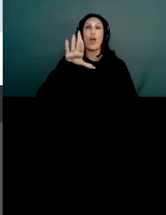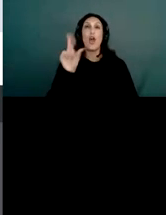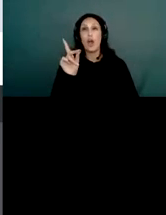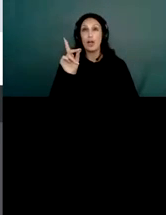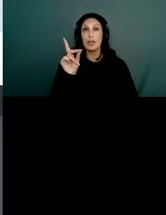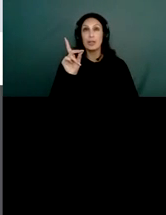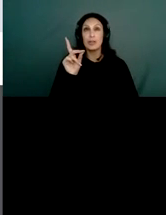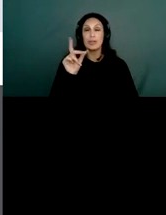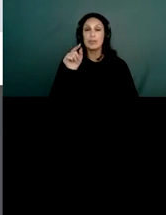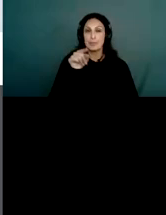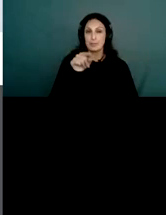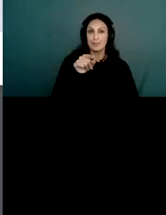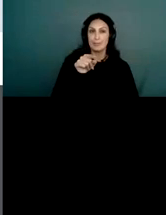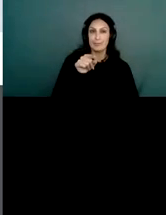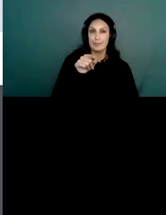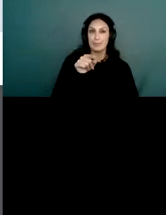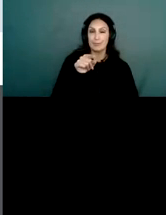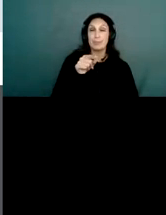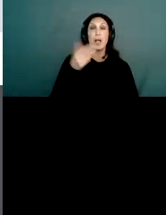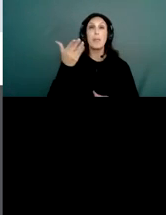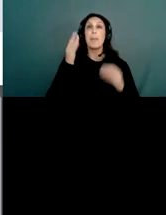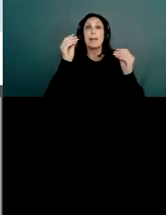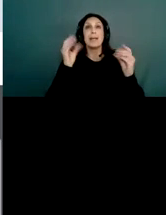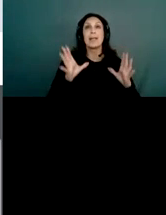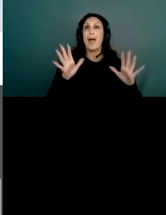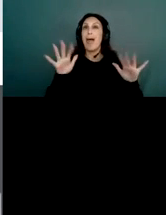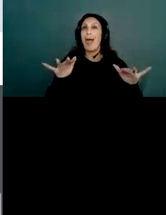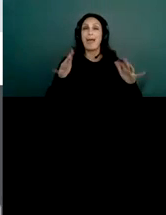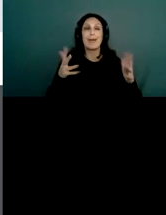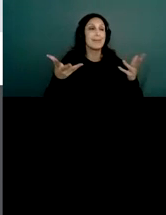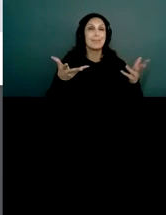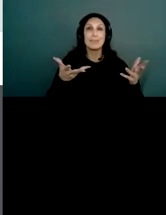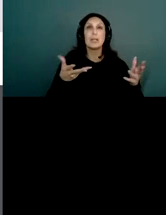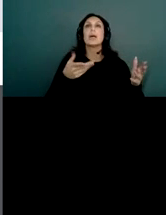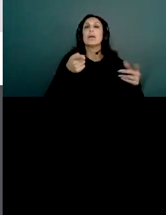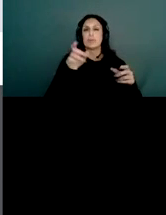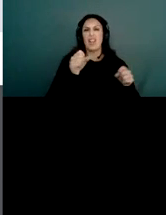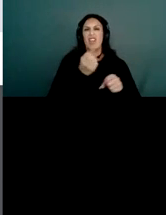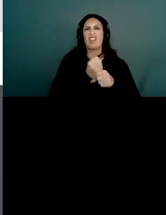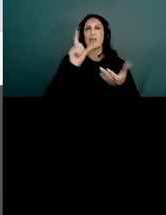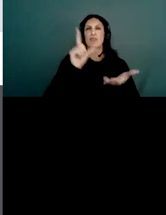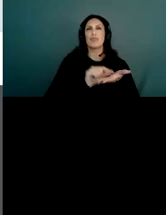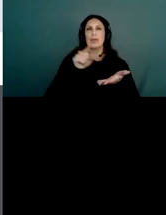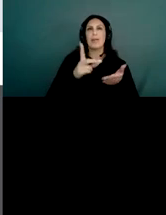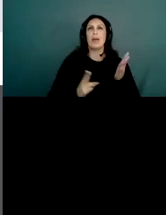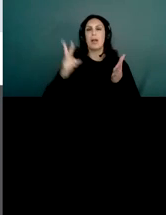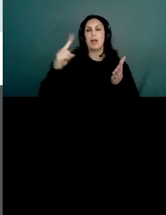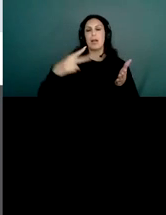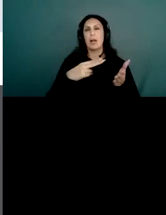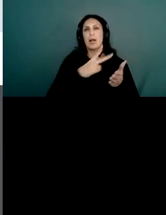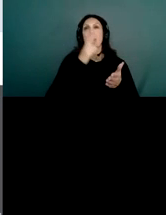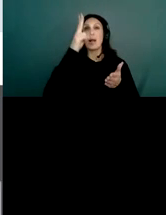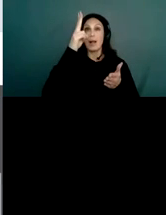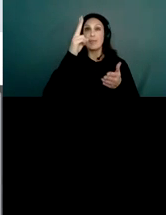have the letter tiles that may have been sent home by their teacher, here are some letter tiles that can be printed out and cut, and you can have your students